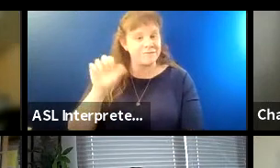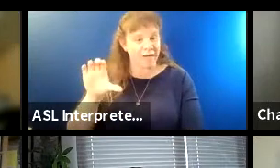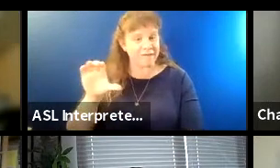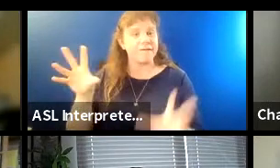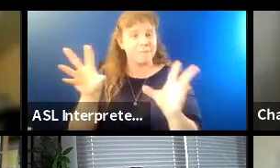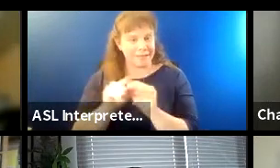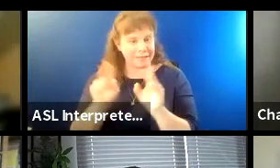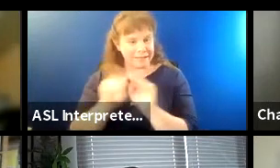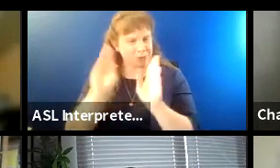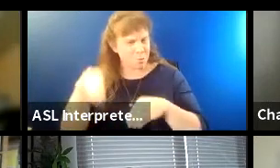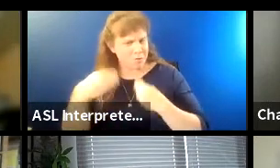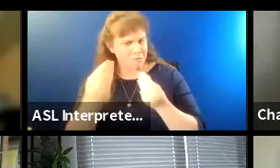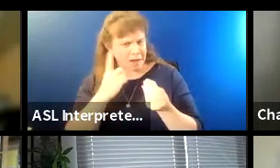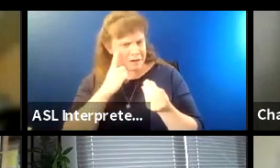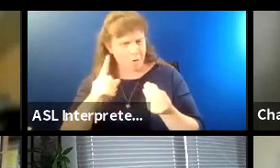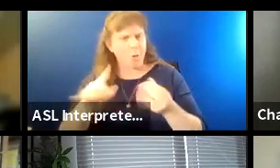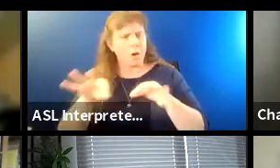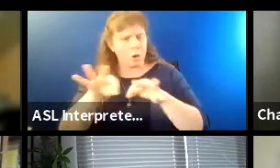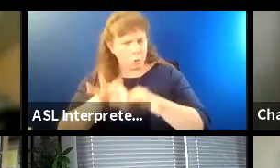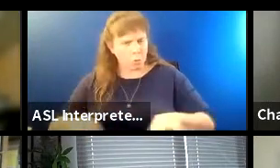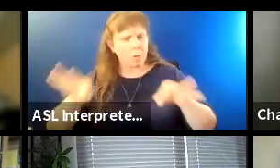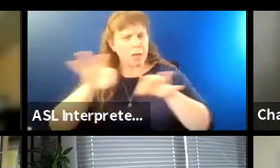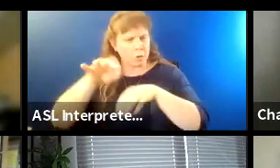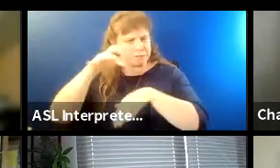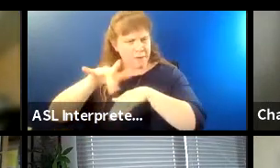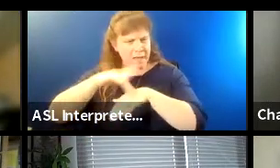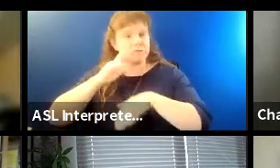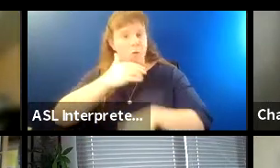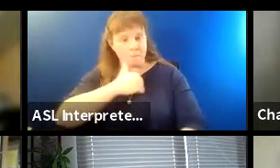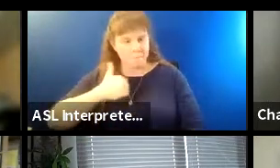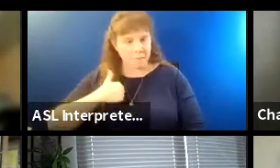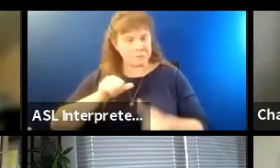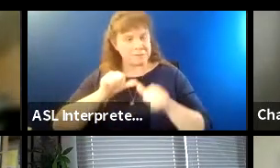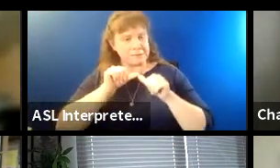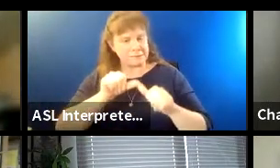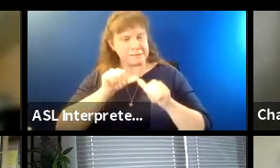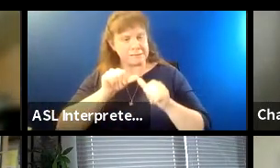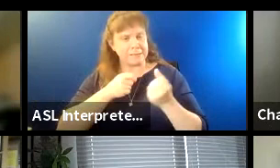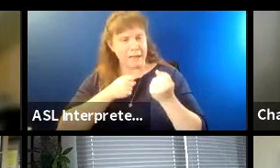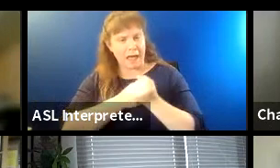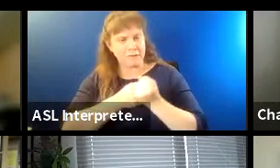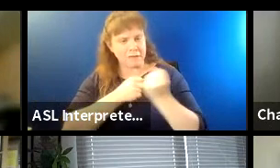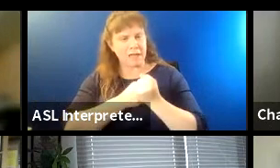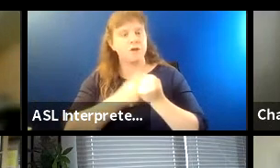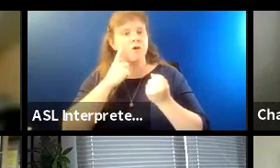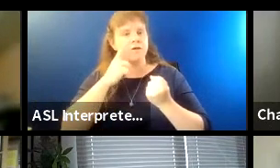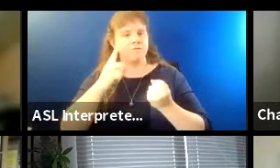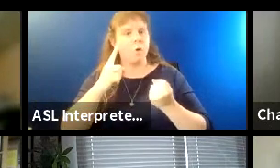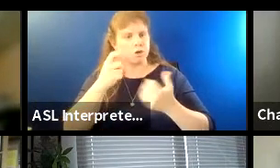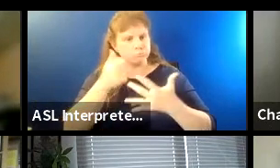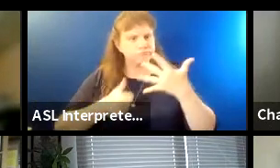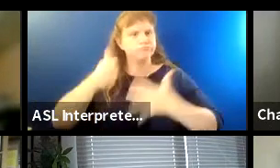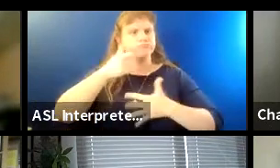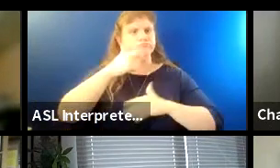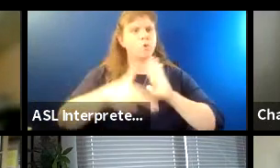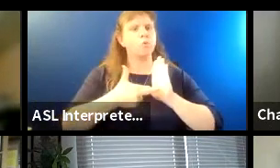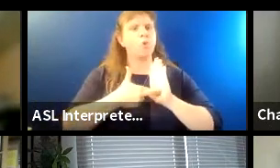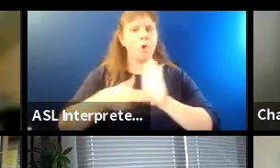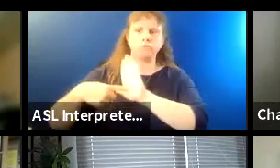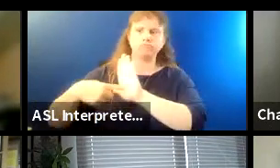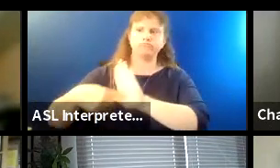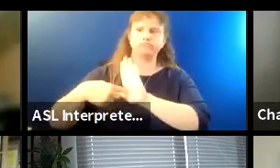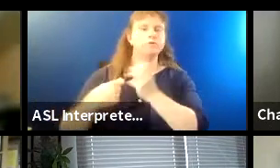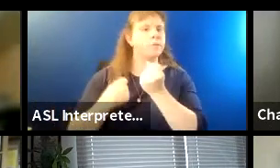provided for the critical space for its members to consistently advocate for a prominent role and support for